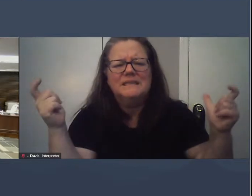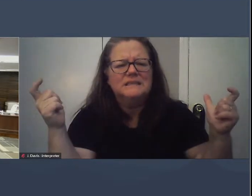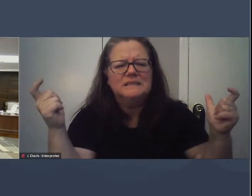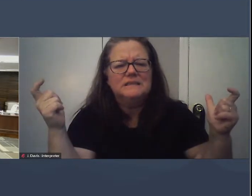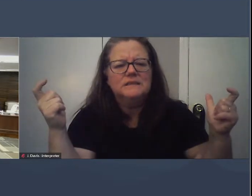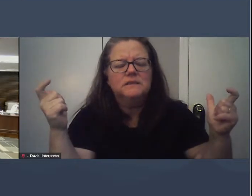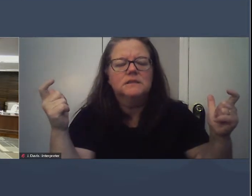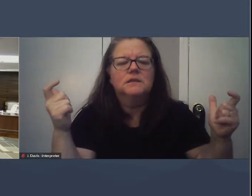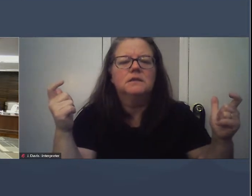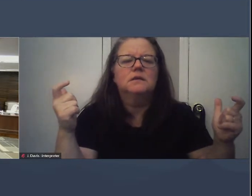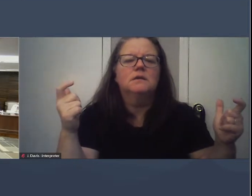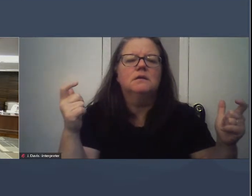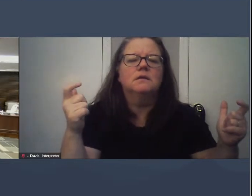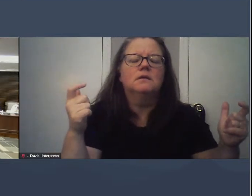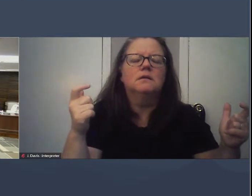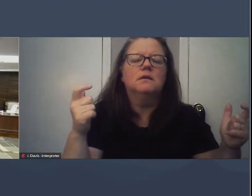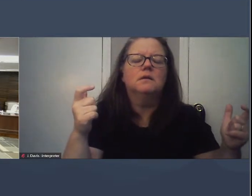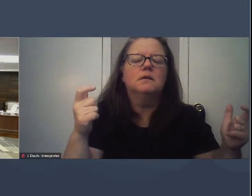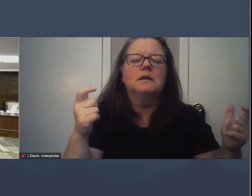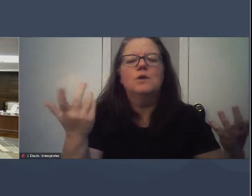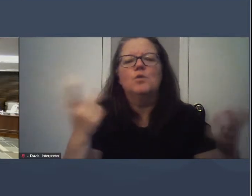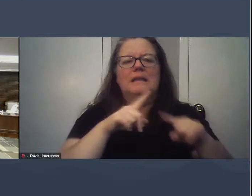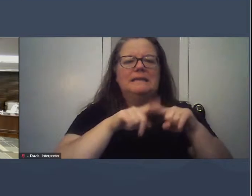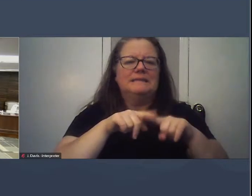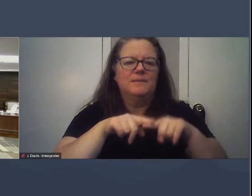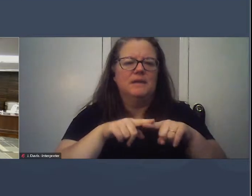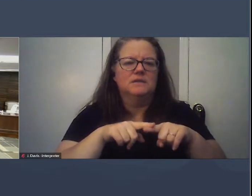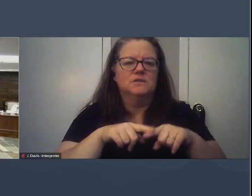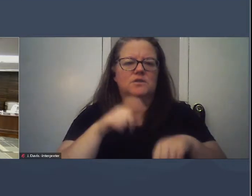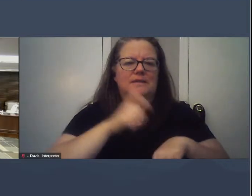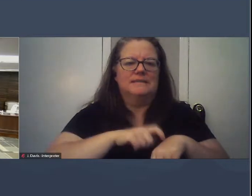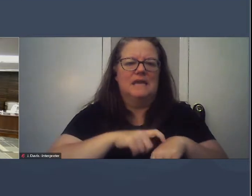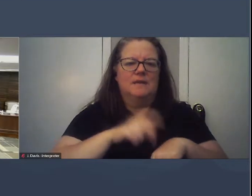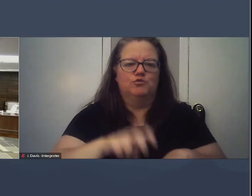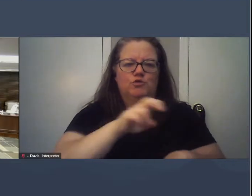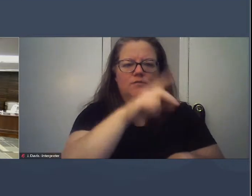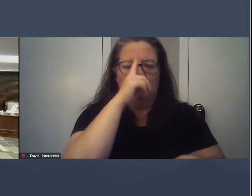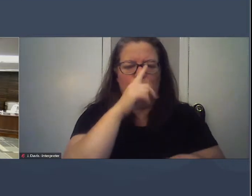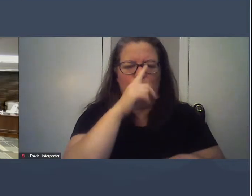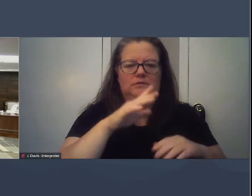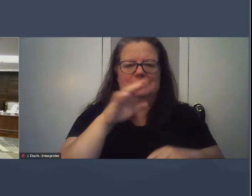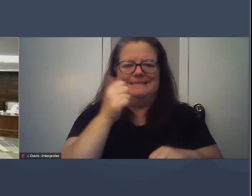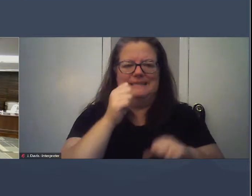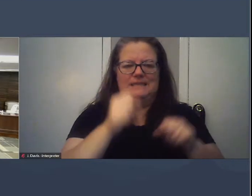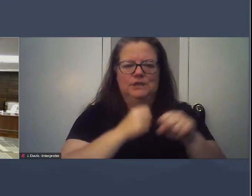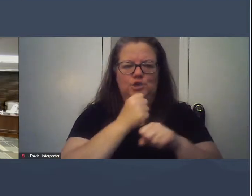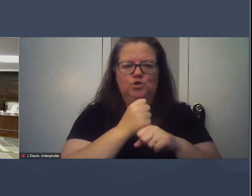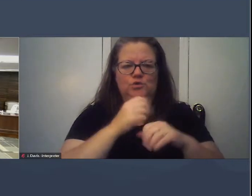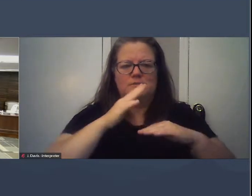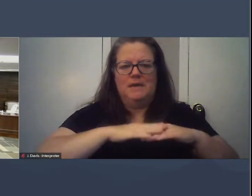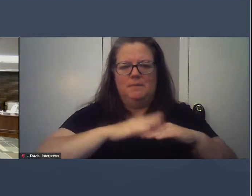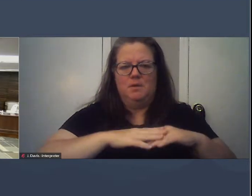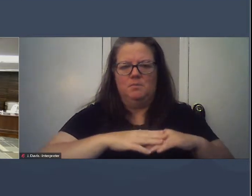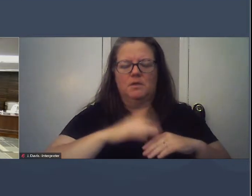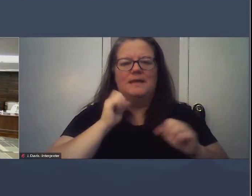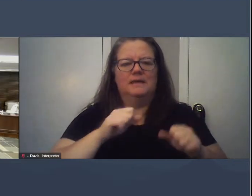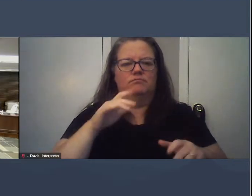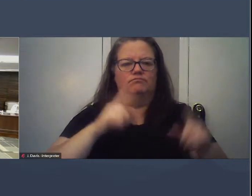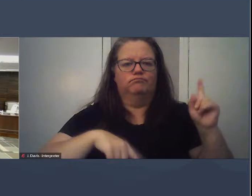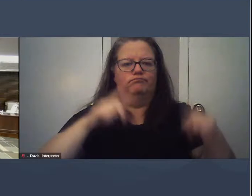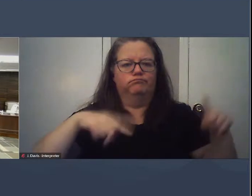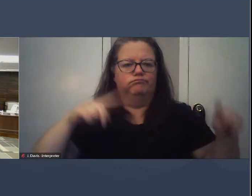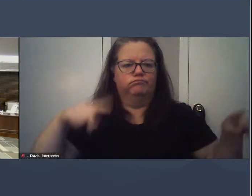varied per well field, so it depends on the time of travel for 10 years minimum, so they could vary in size. Okay, what would the range